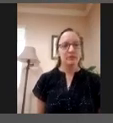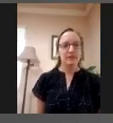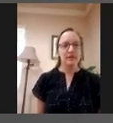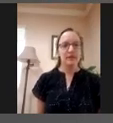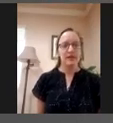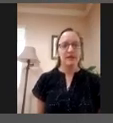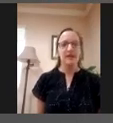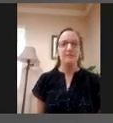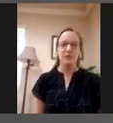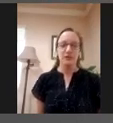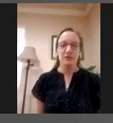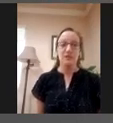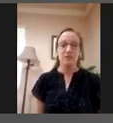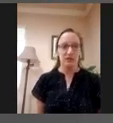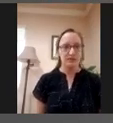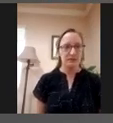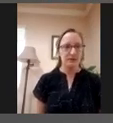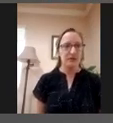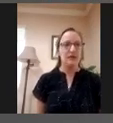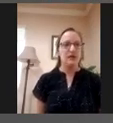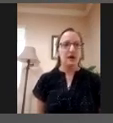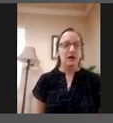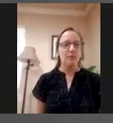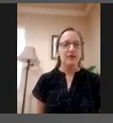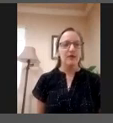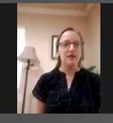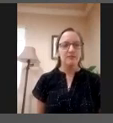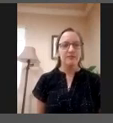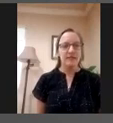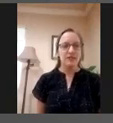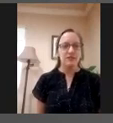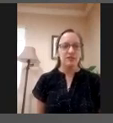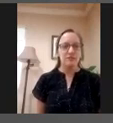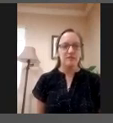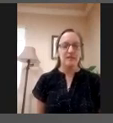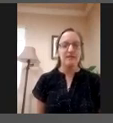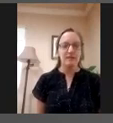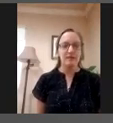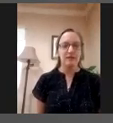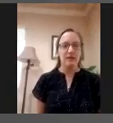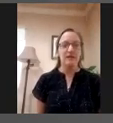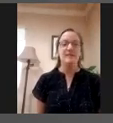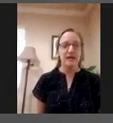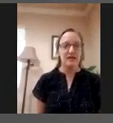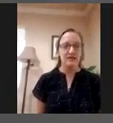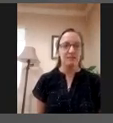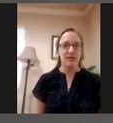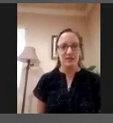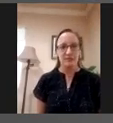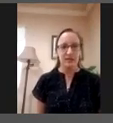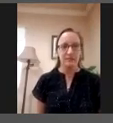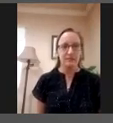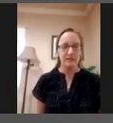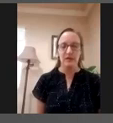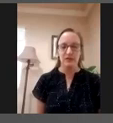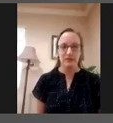more quickly and get built sooner typically. But there are some limitations in terms of the type and the size of the projects that we